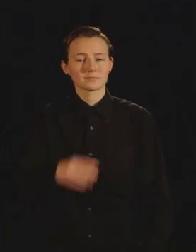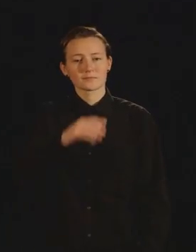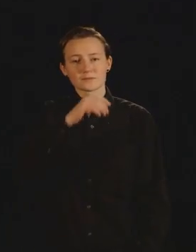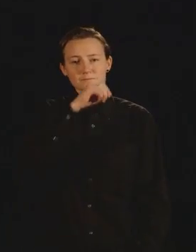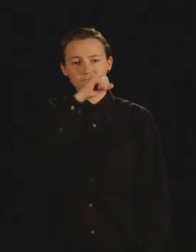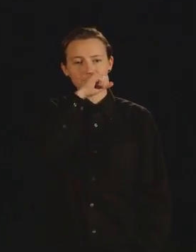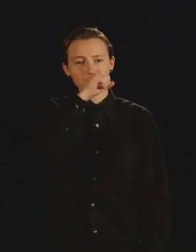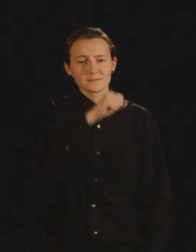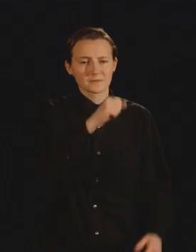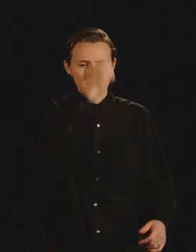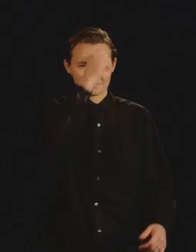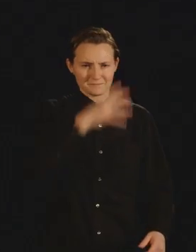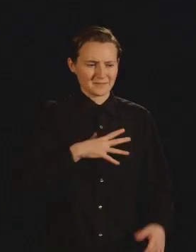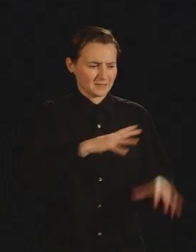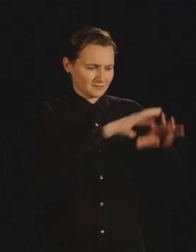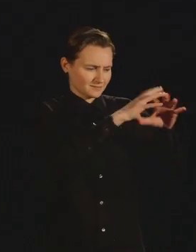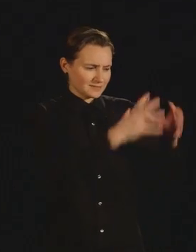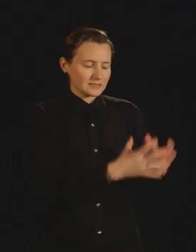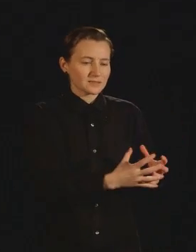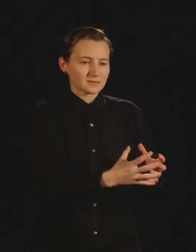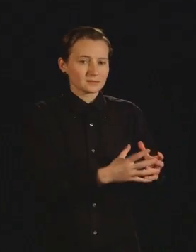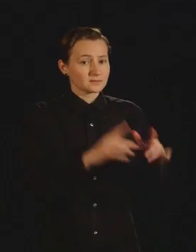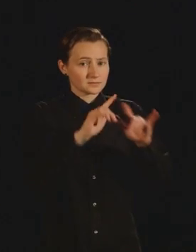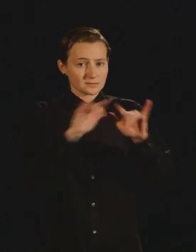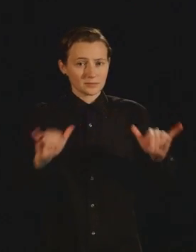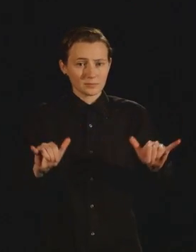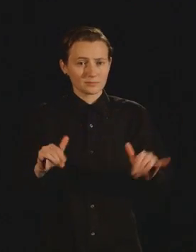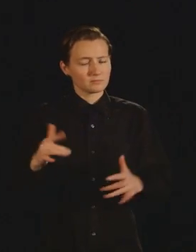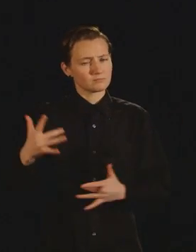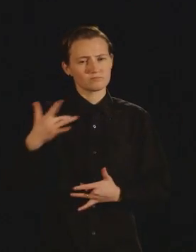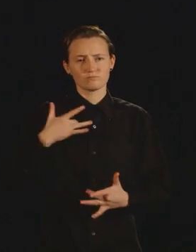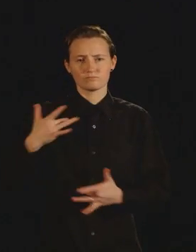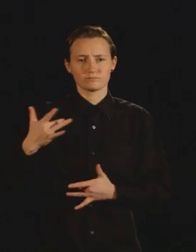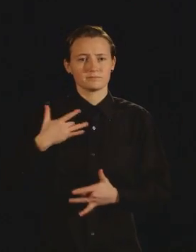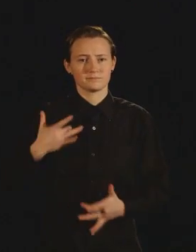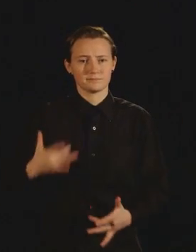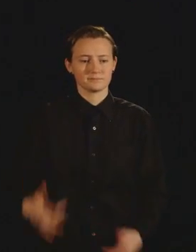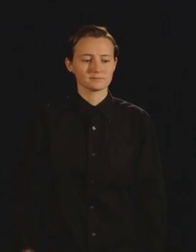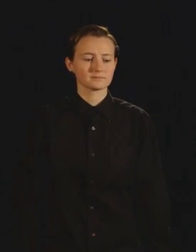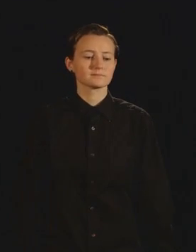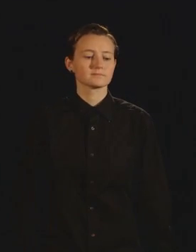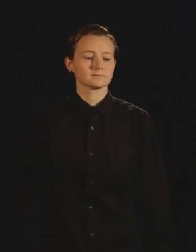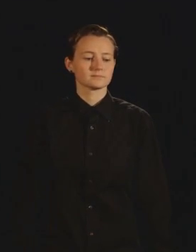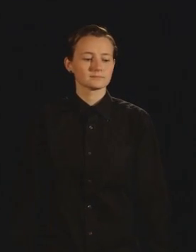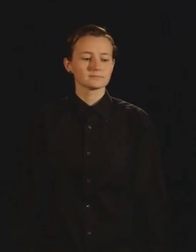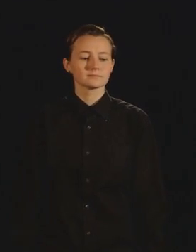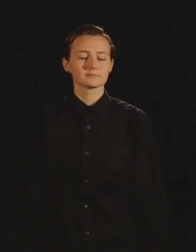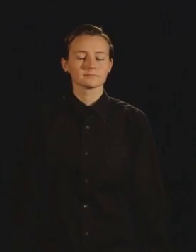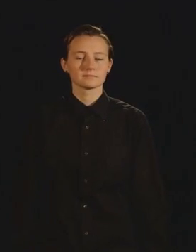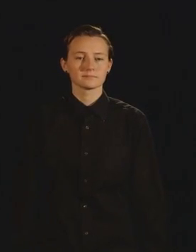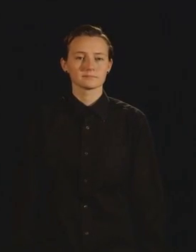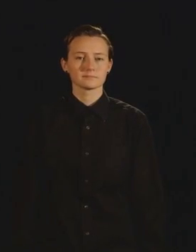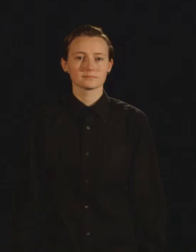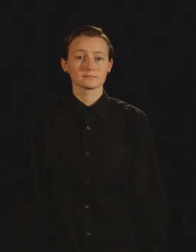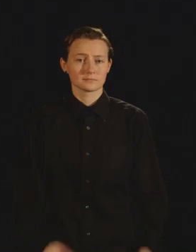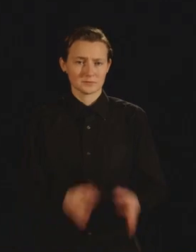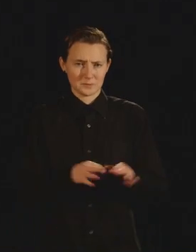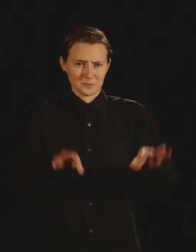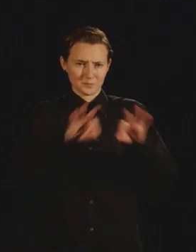of men that makes me scared for them. I'm deeply concerned about the state of men